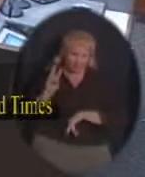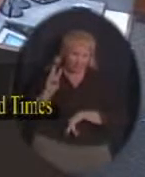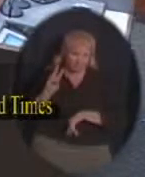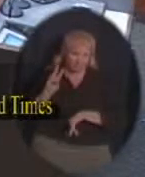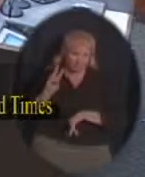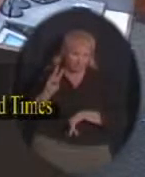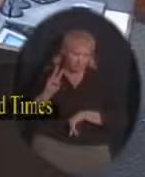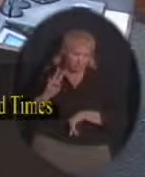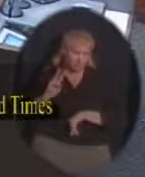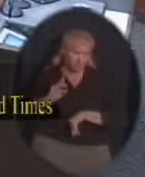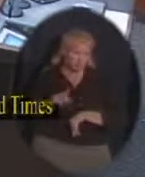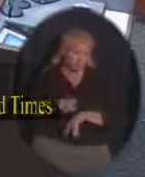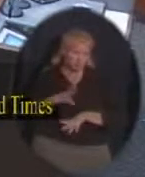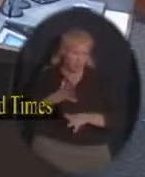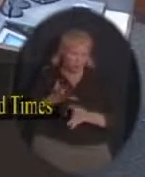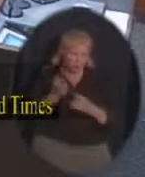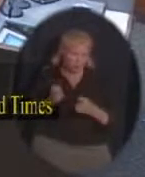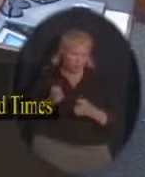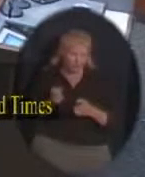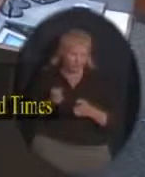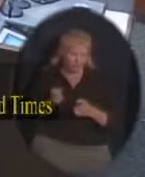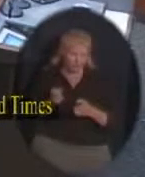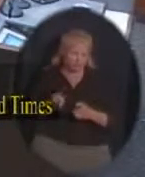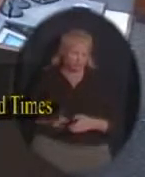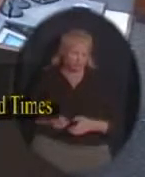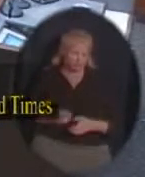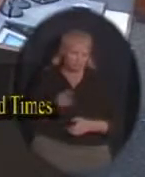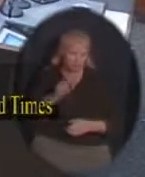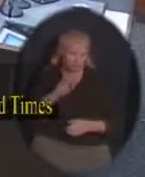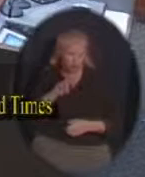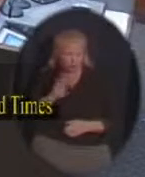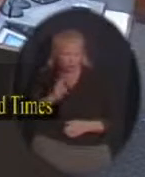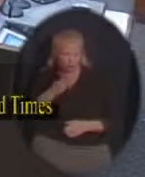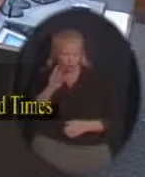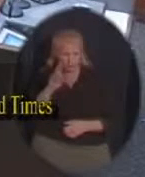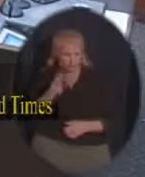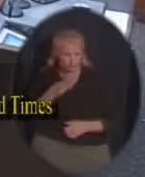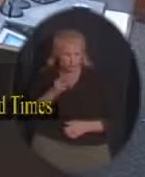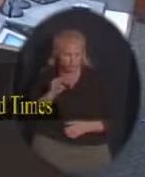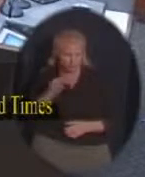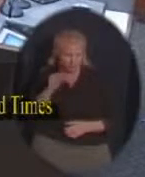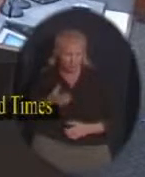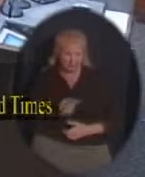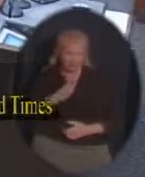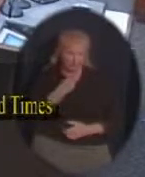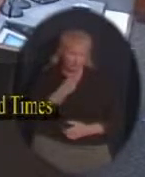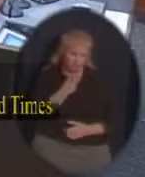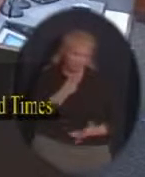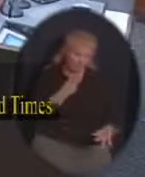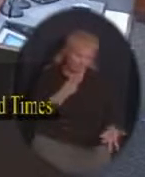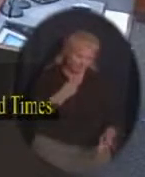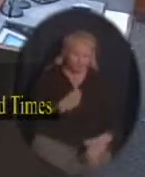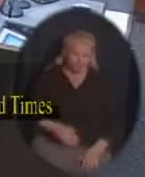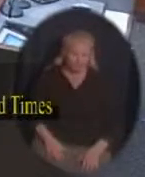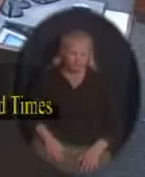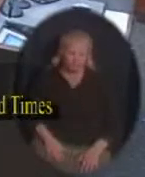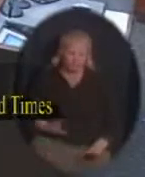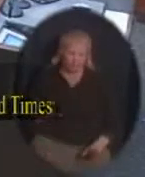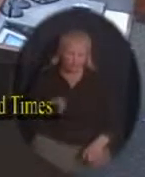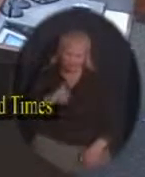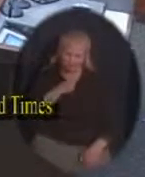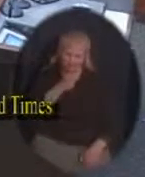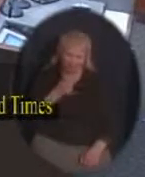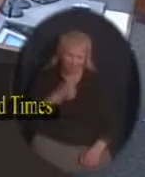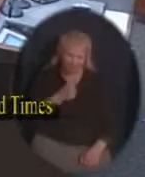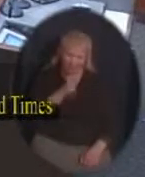hour, but I don't want to handcuff Mr. Churchman here, so. Yeah, I mean, once again, that wouldn't be my desire, but if it works